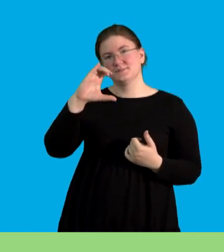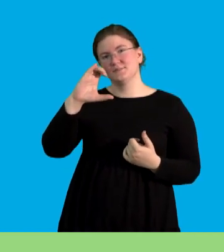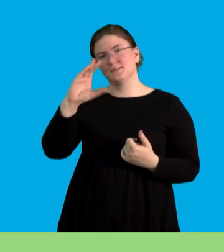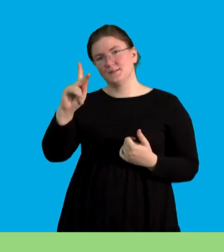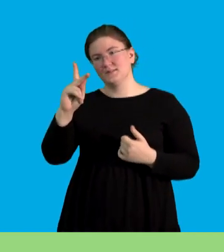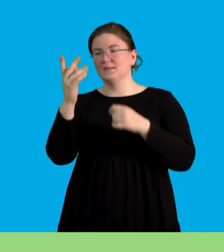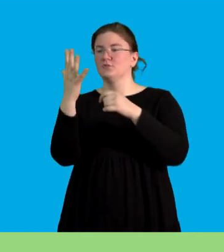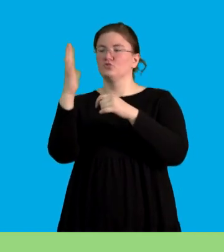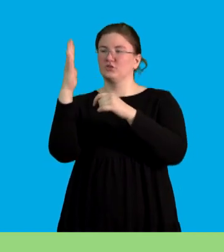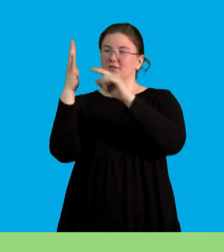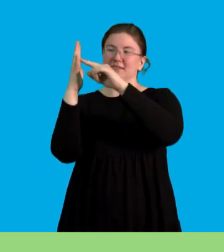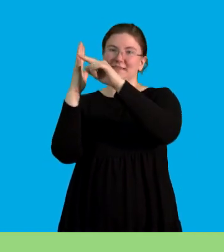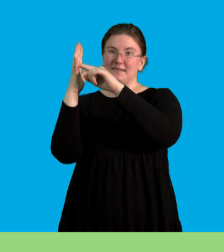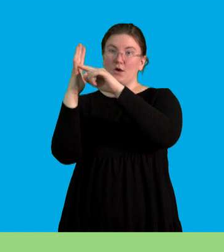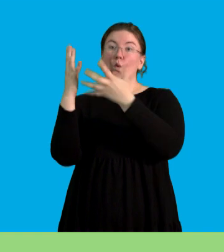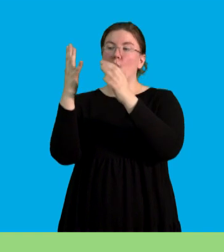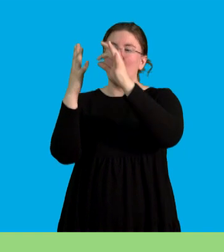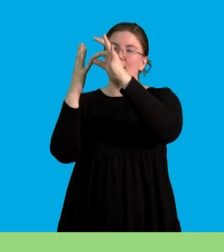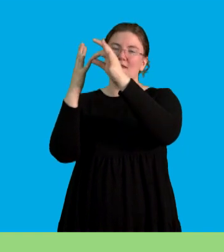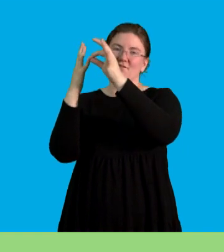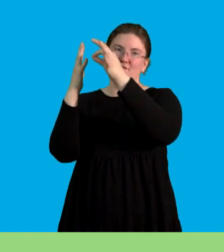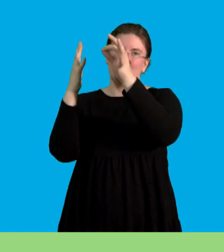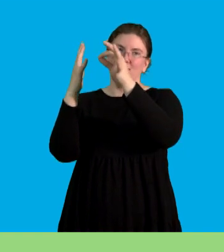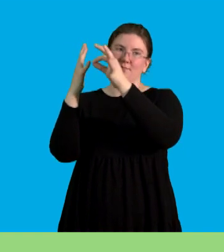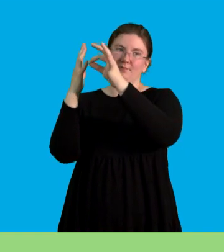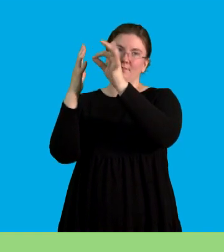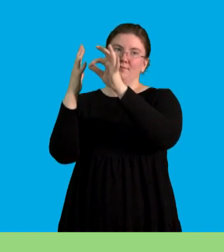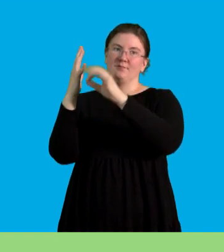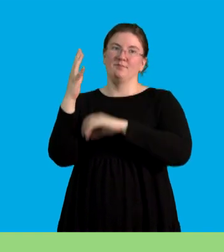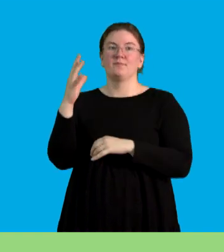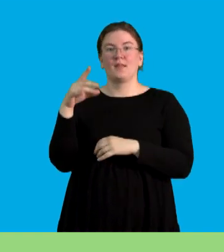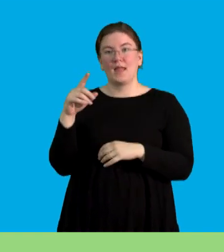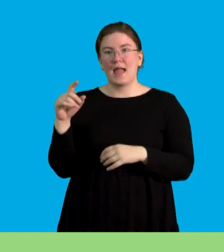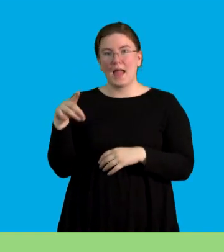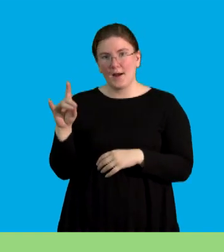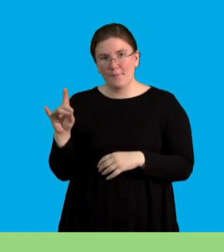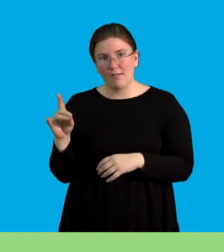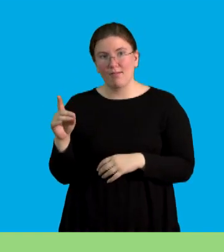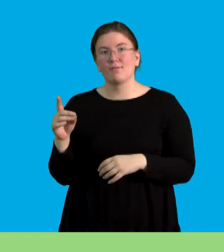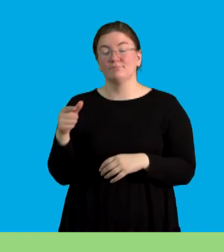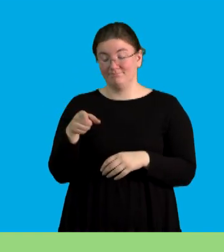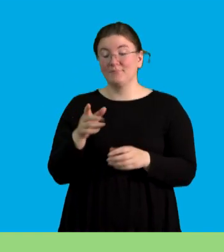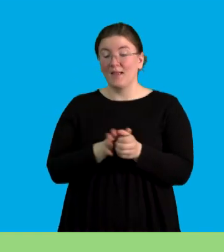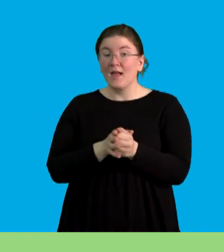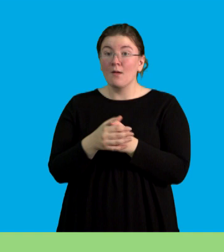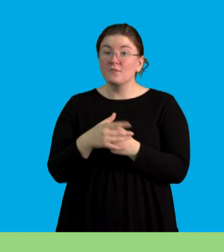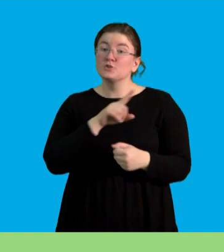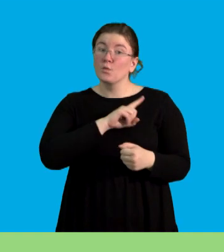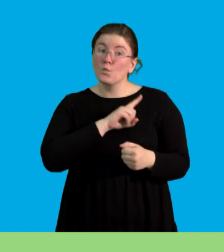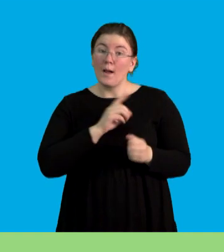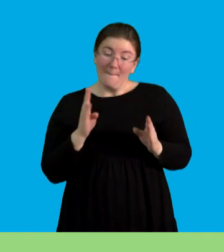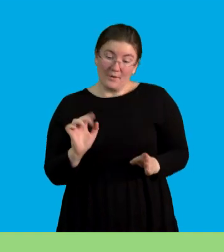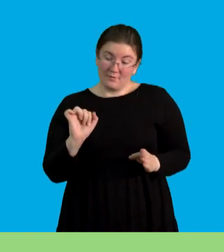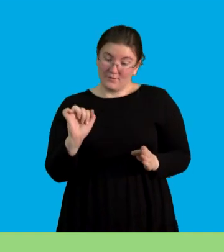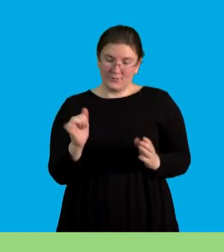These insects look like leaves or sticks to avoid predators. This is still called camouflage